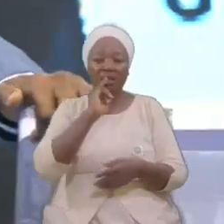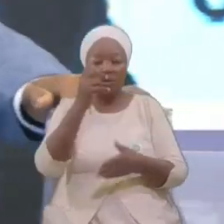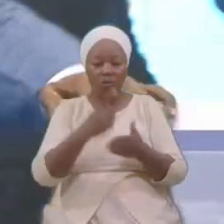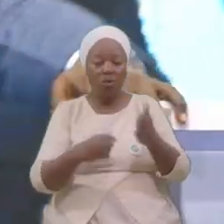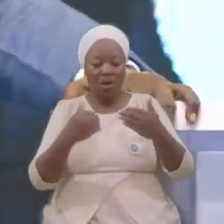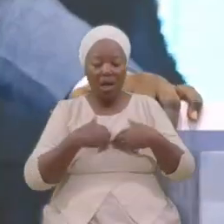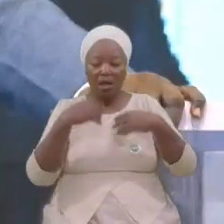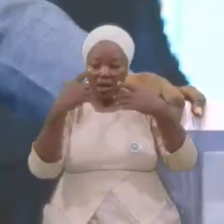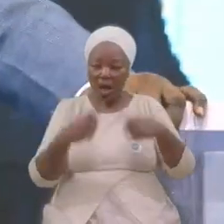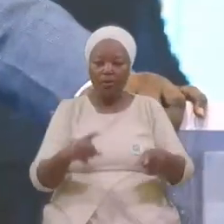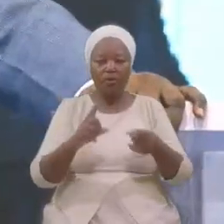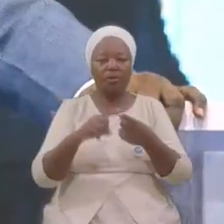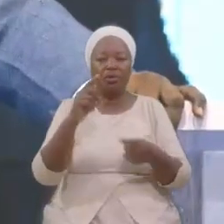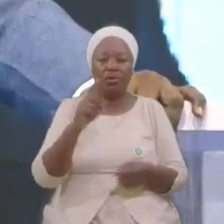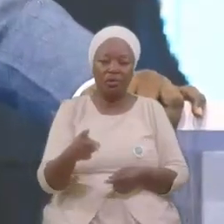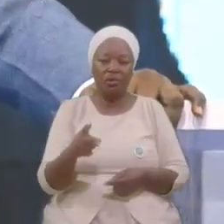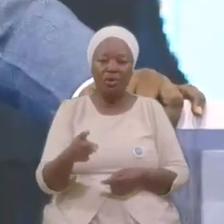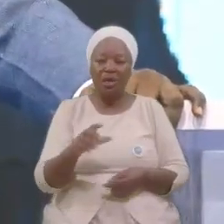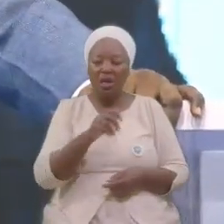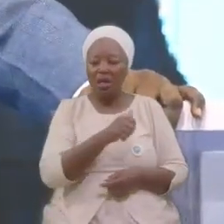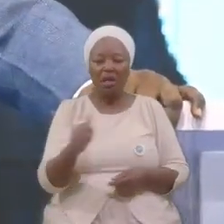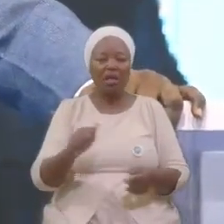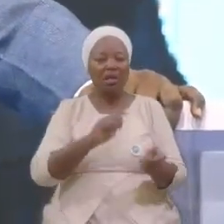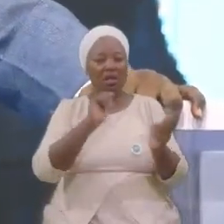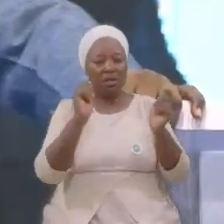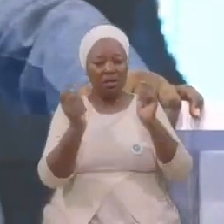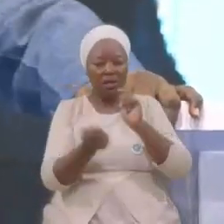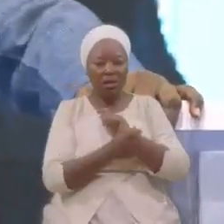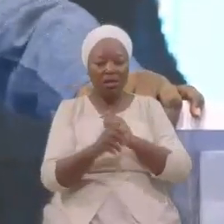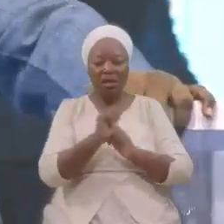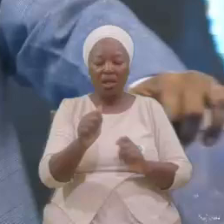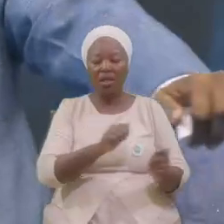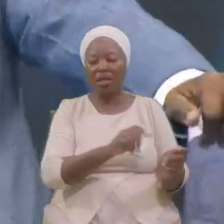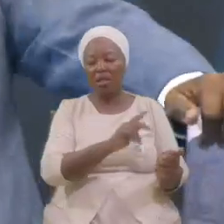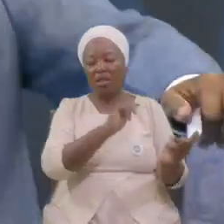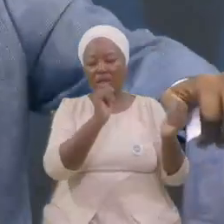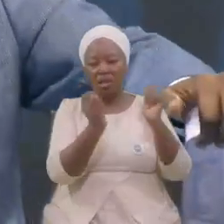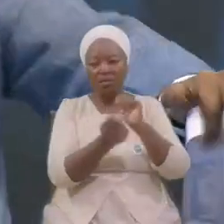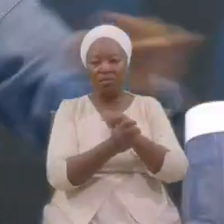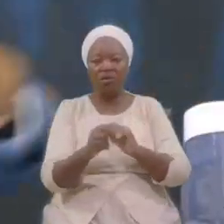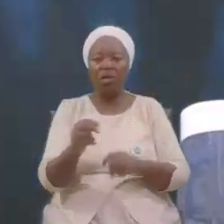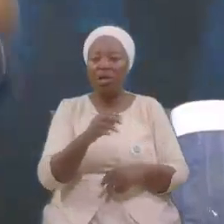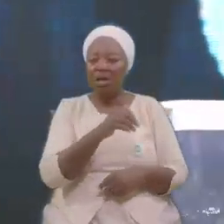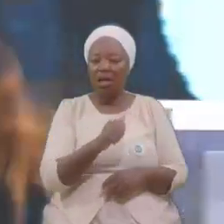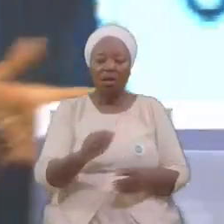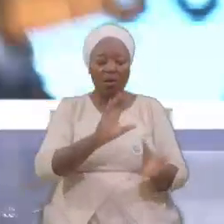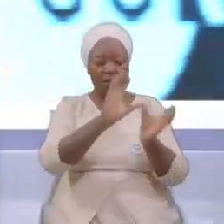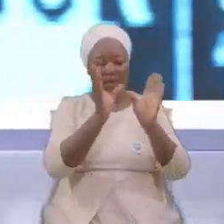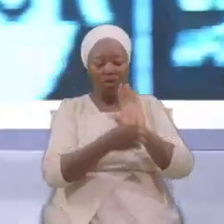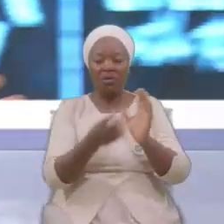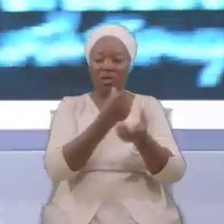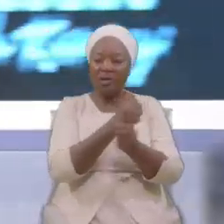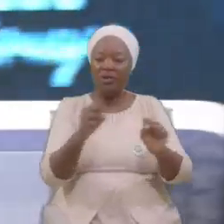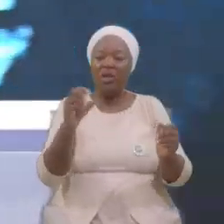happened unto you. A change, a transformation, a conversion, salvation. That